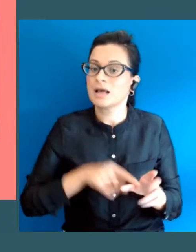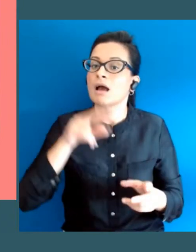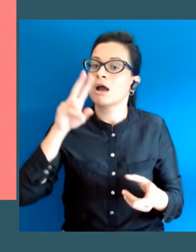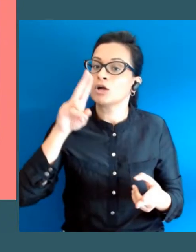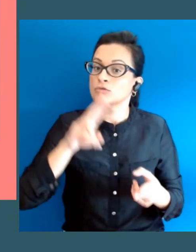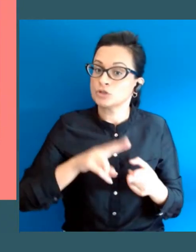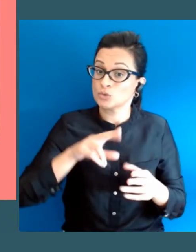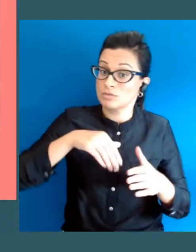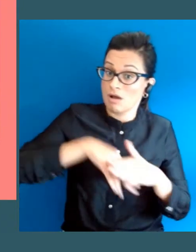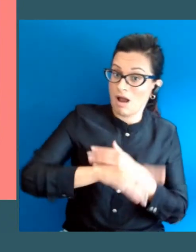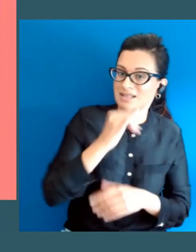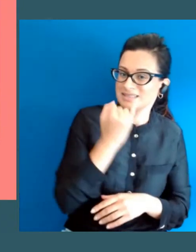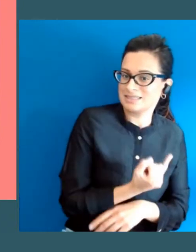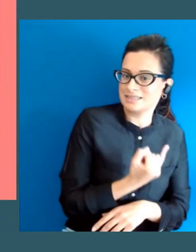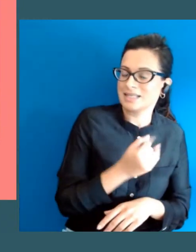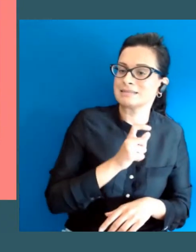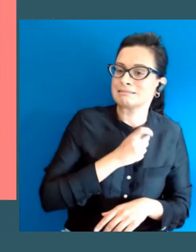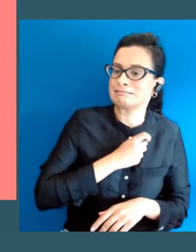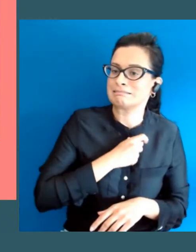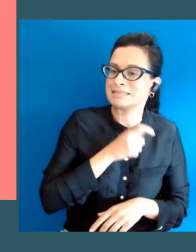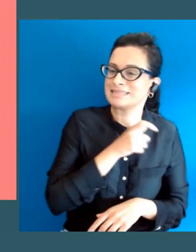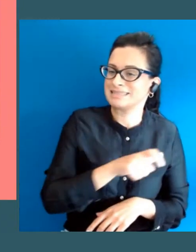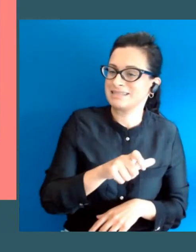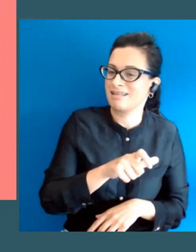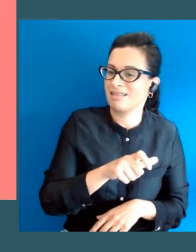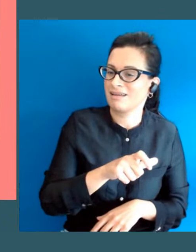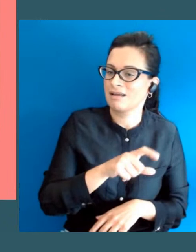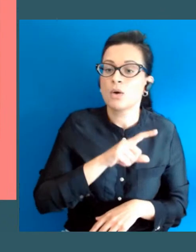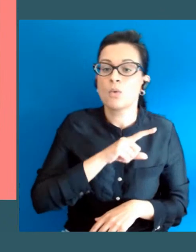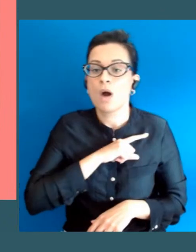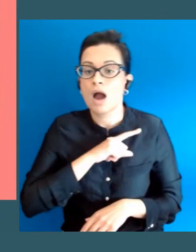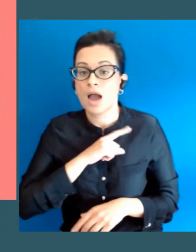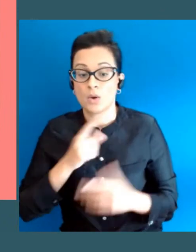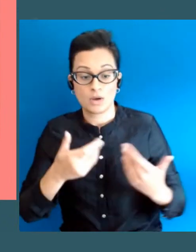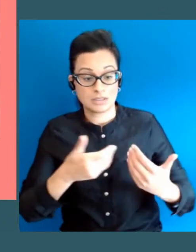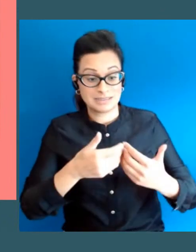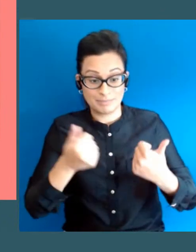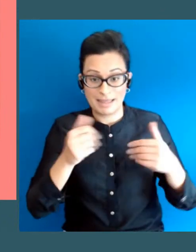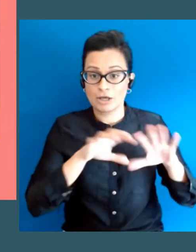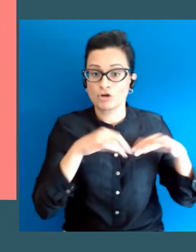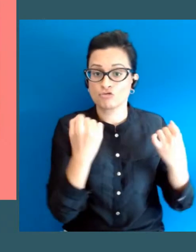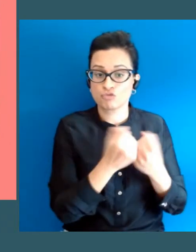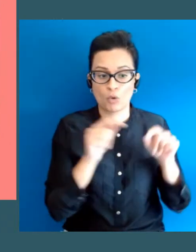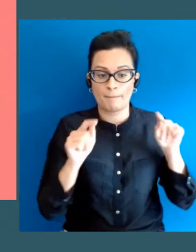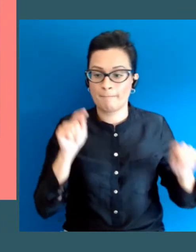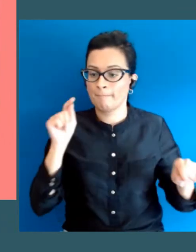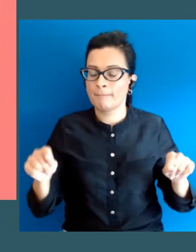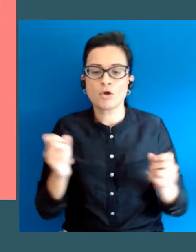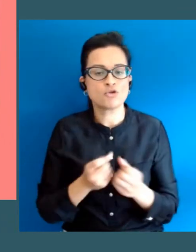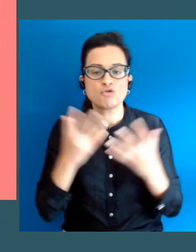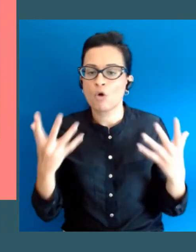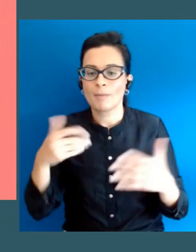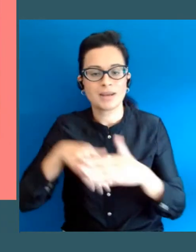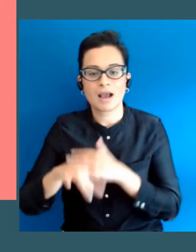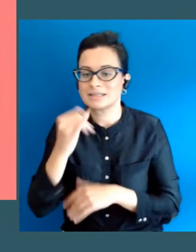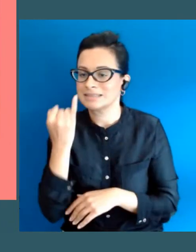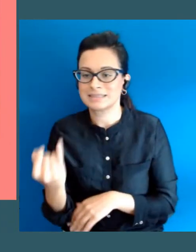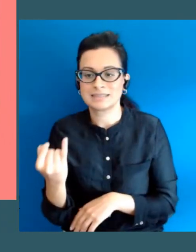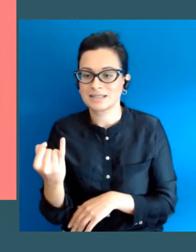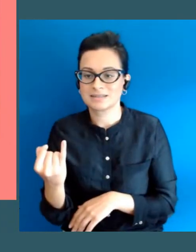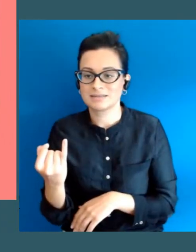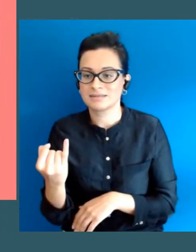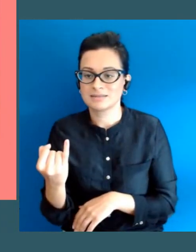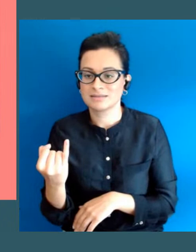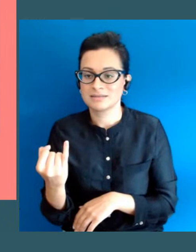that might be because when we split the groups, there weren't so many in the under 6 years old perspective.